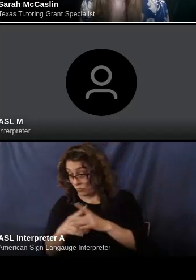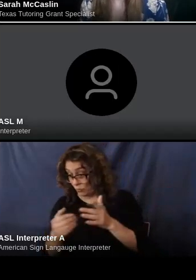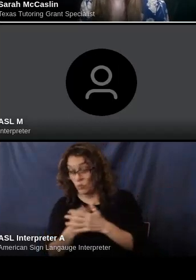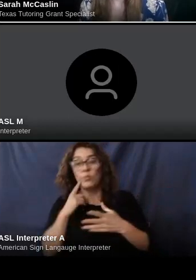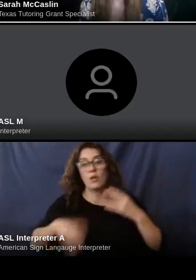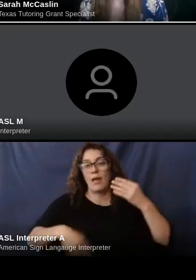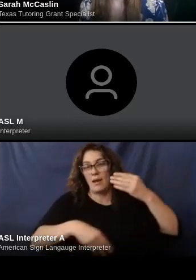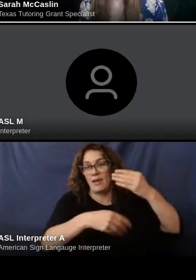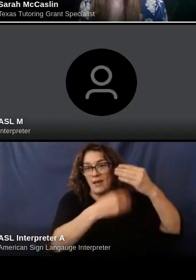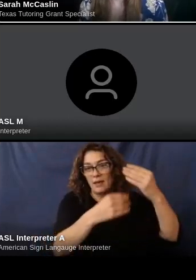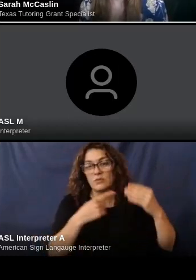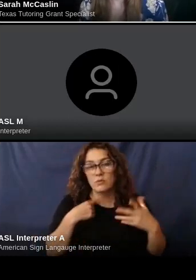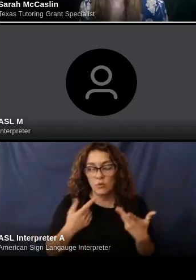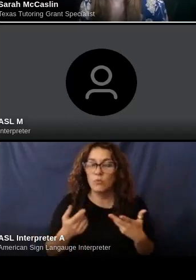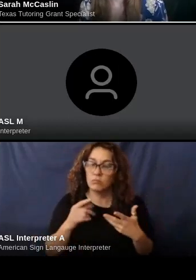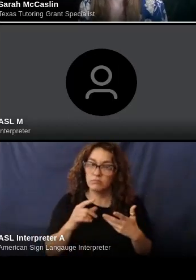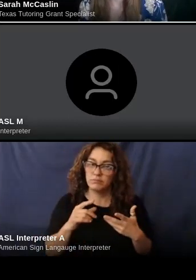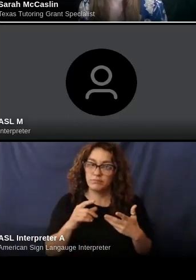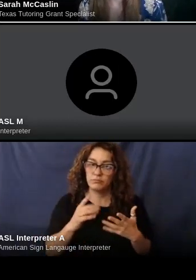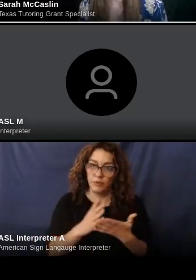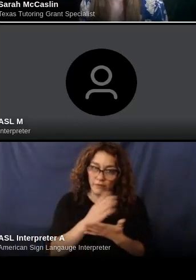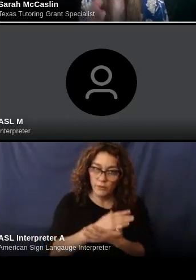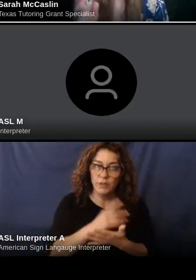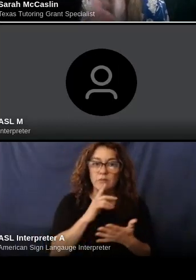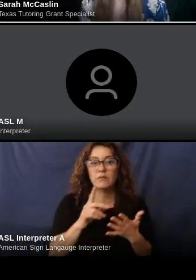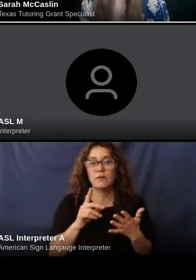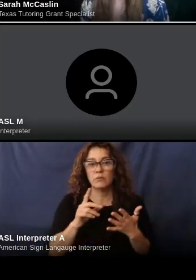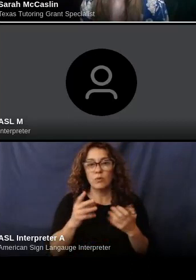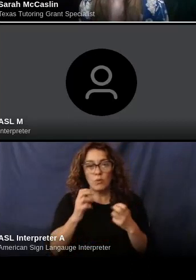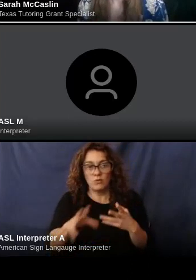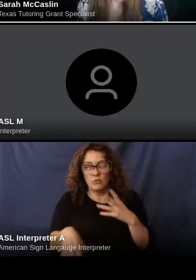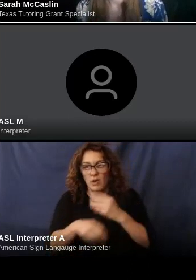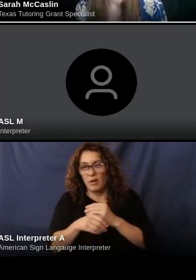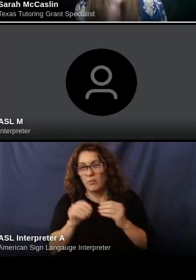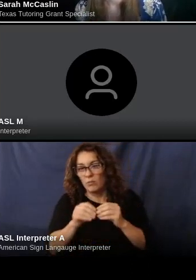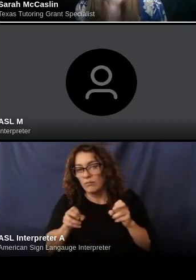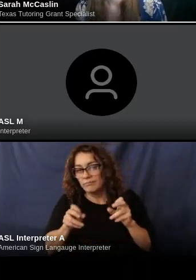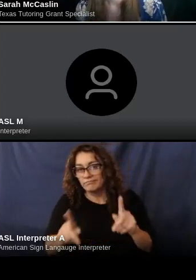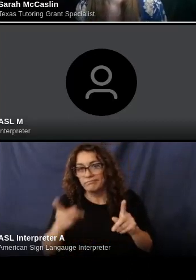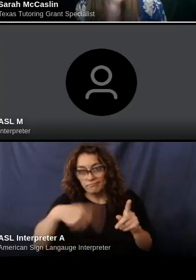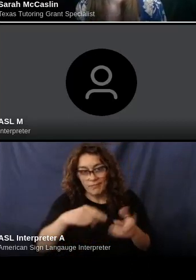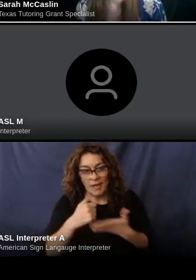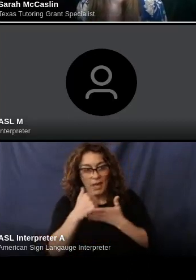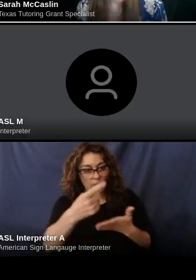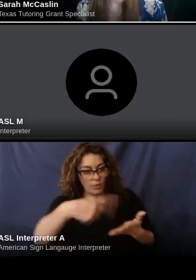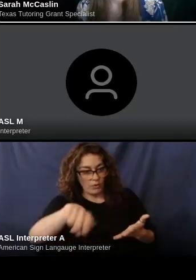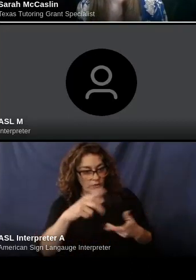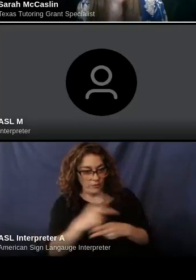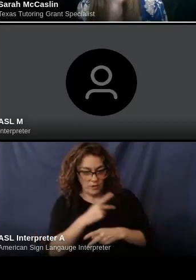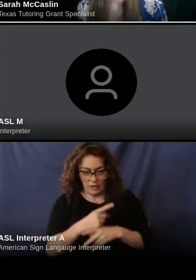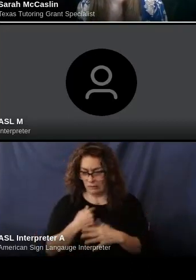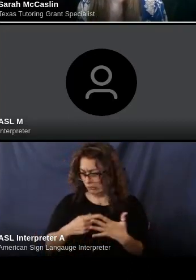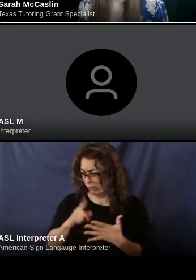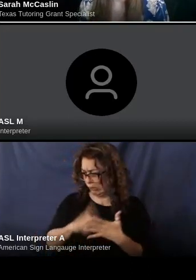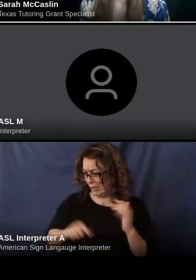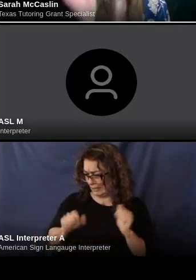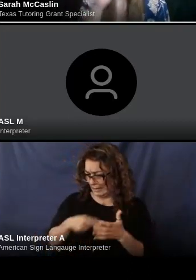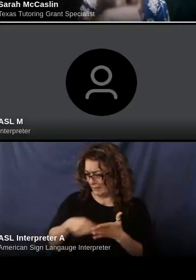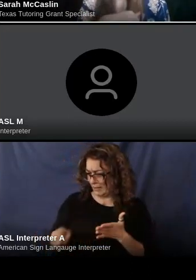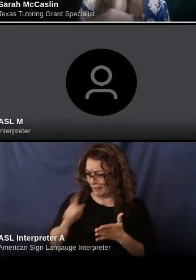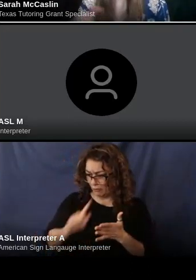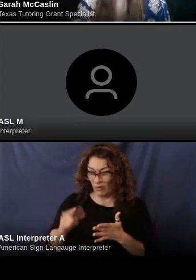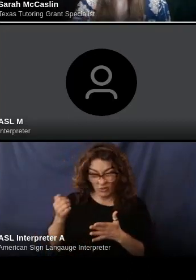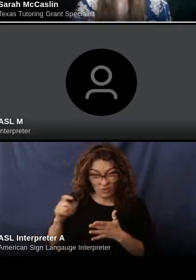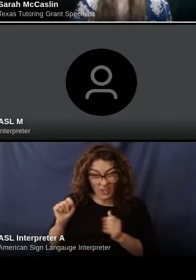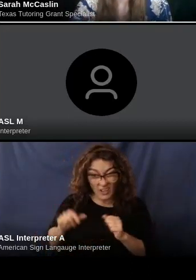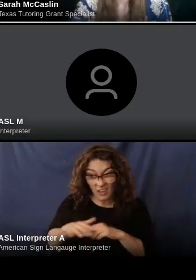you guys with more opportunities to figure out which of these supports that do require funds is going to be best practice for